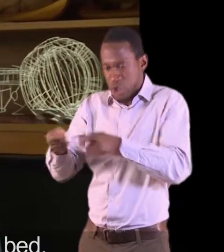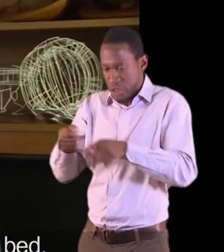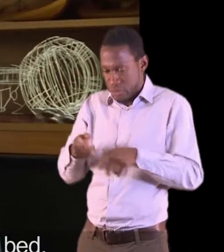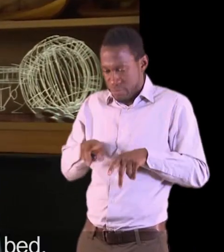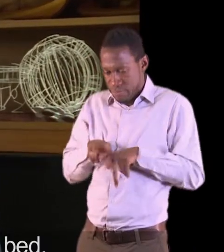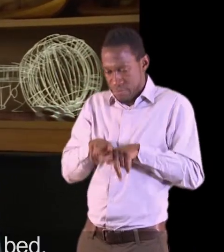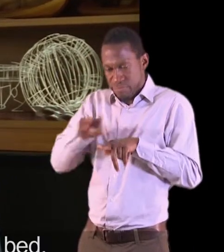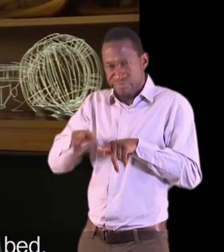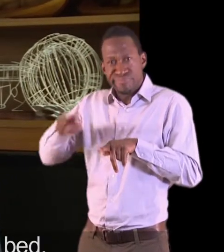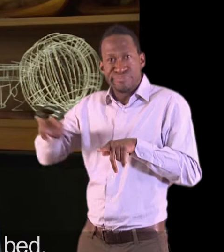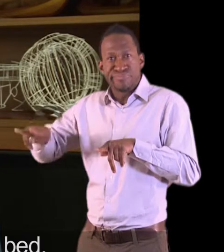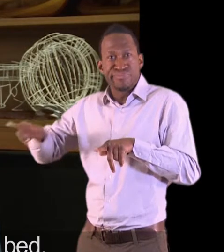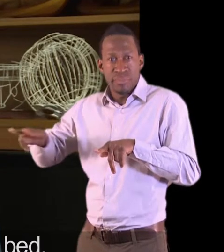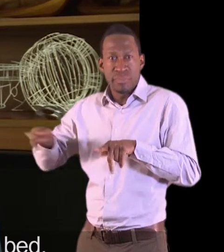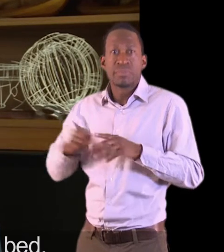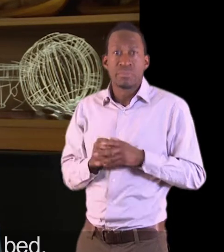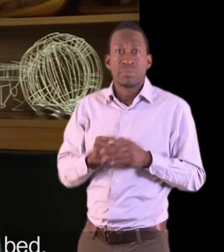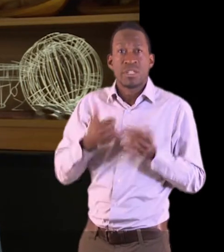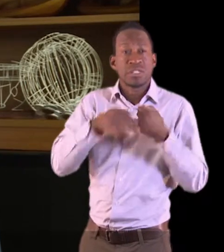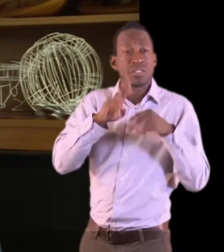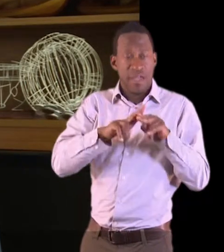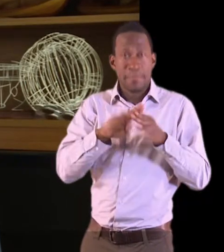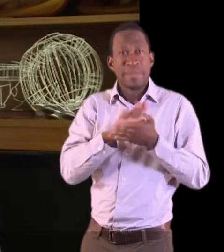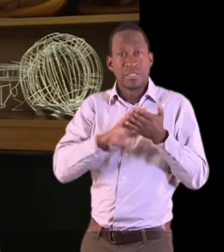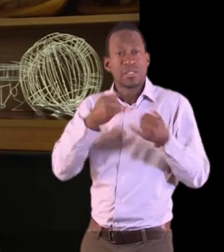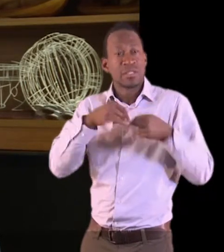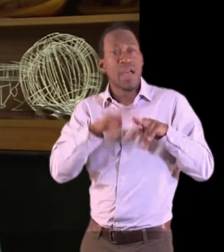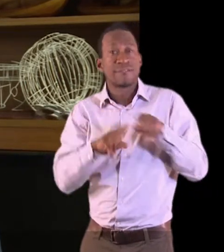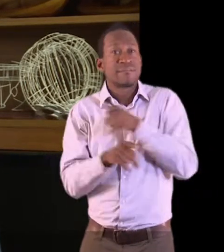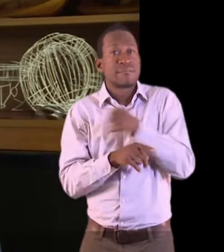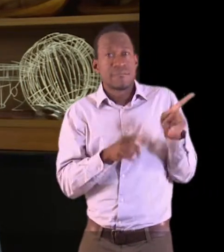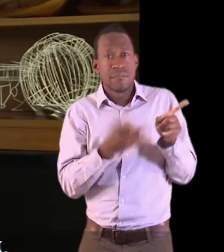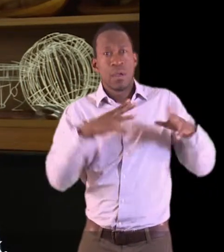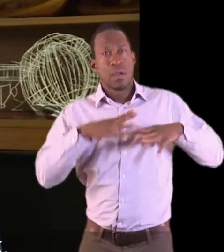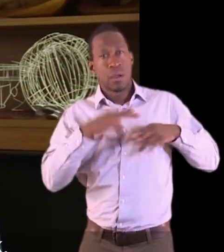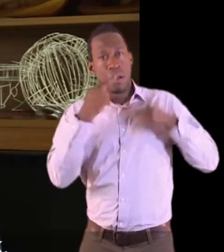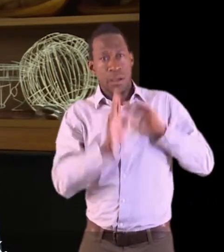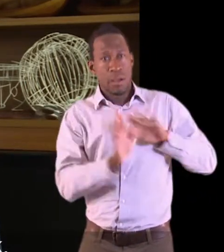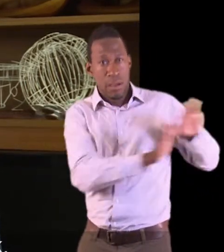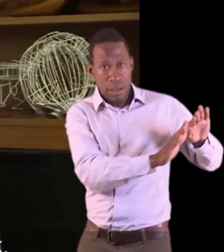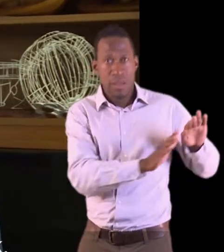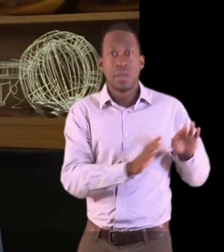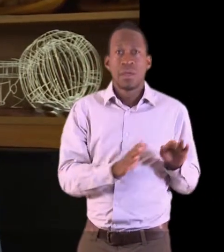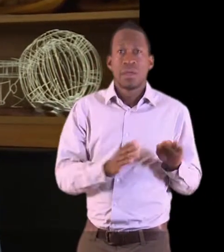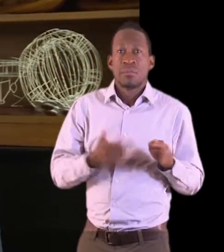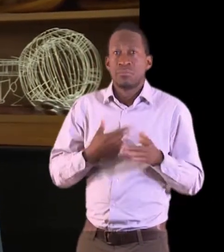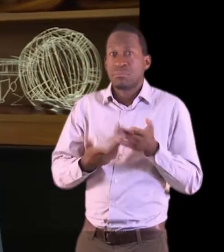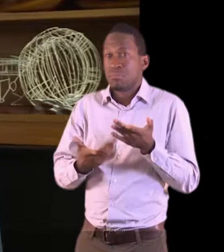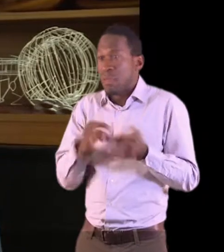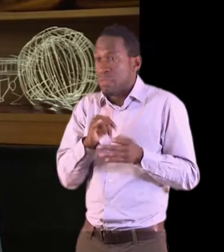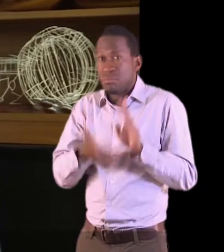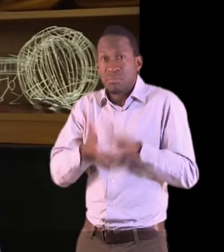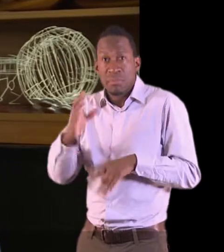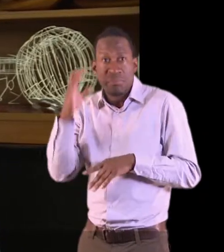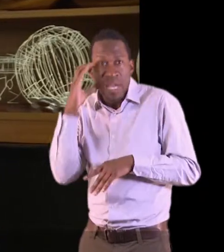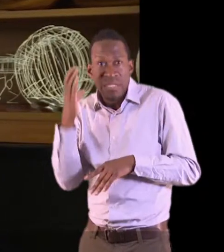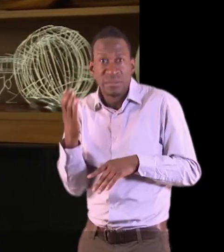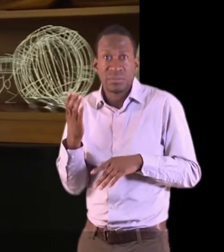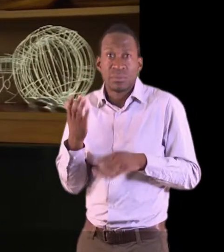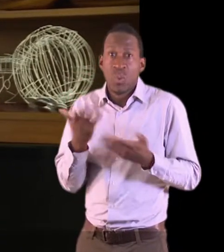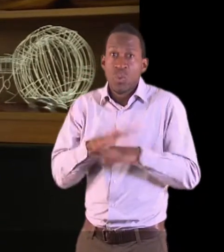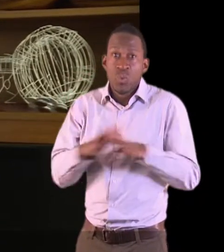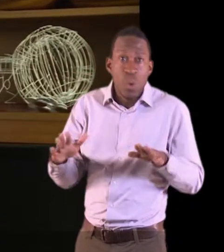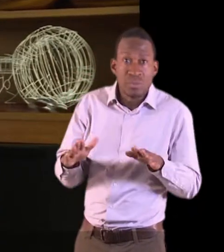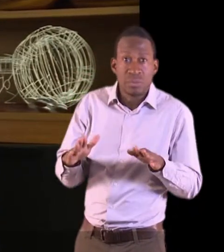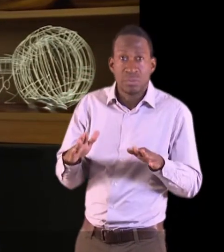And we'd be either in bed, well, not in bed, on the beds, not allowed to talk. Talk? My God, you got